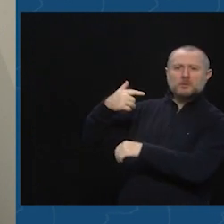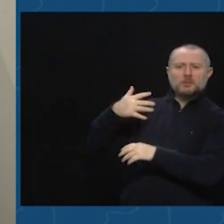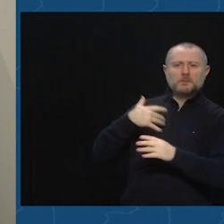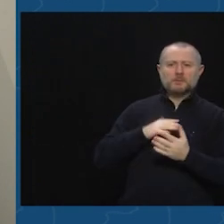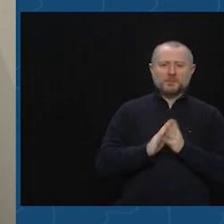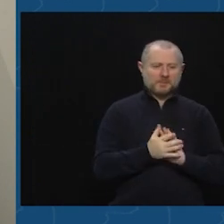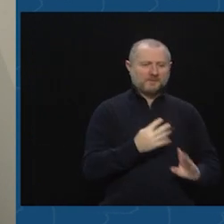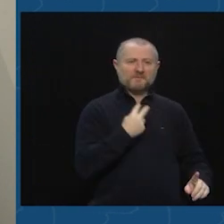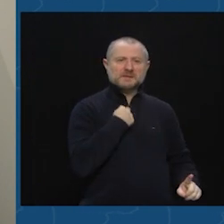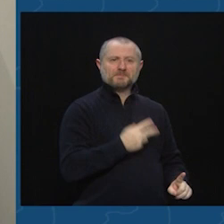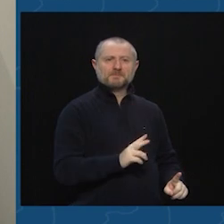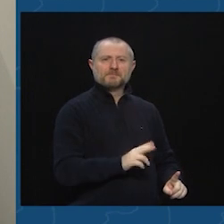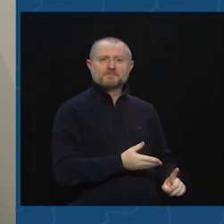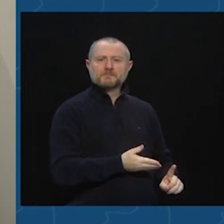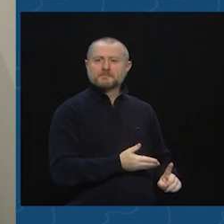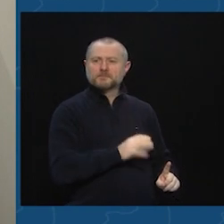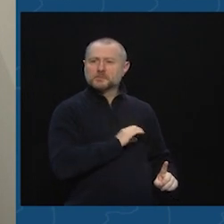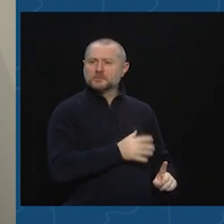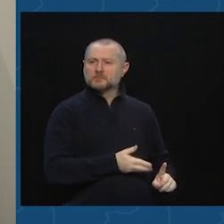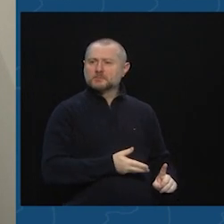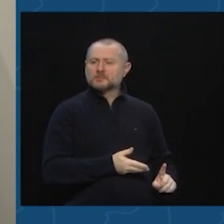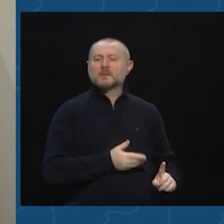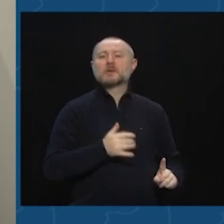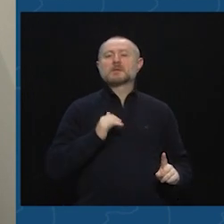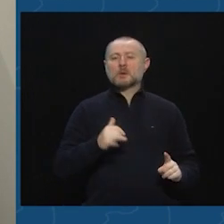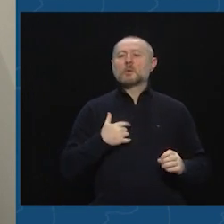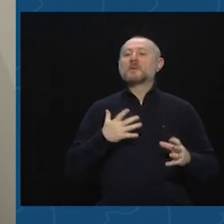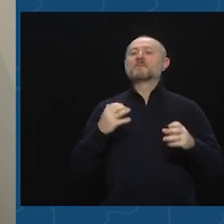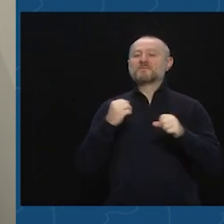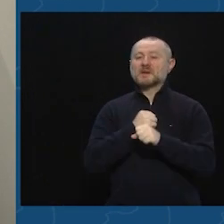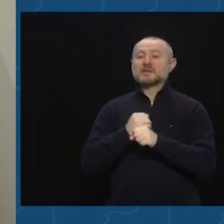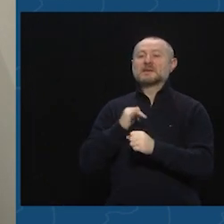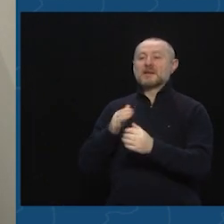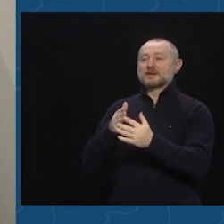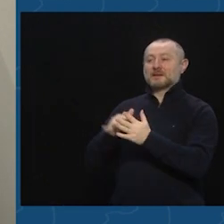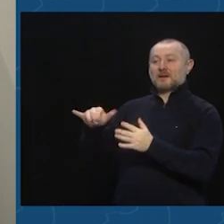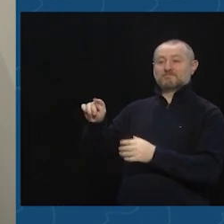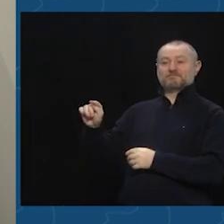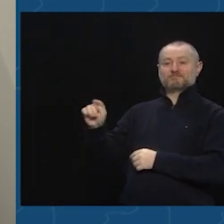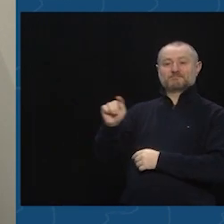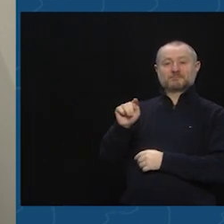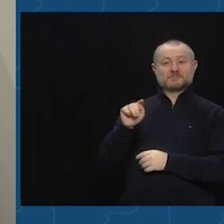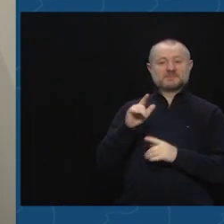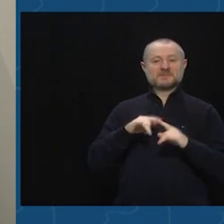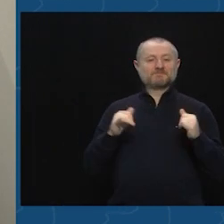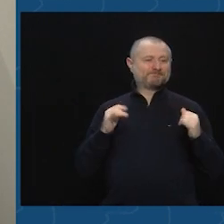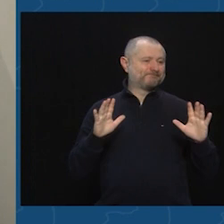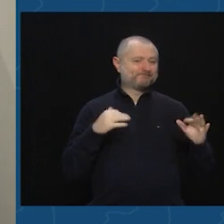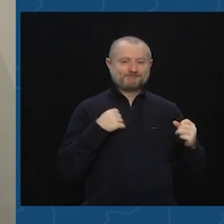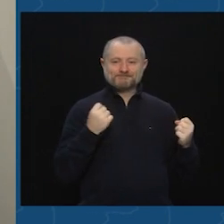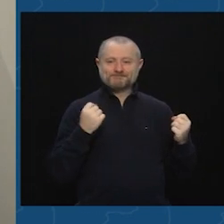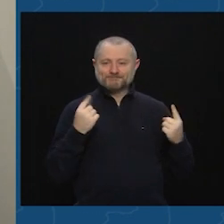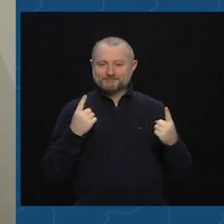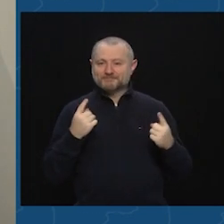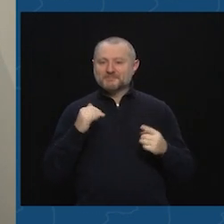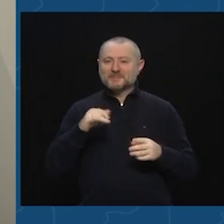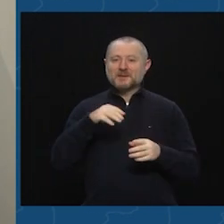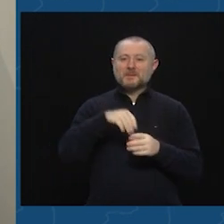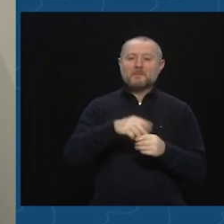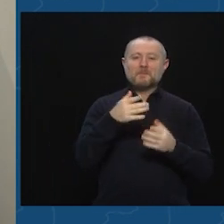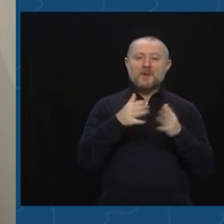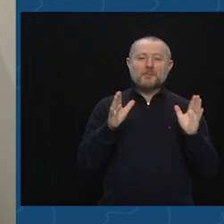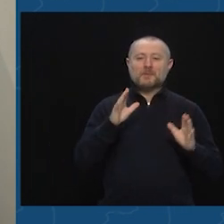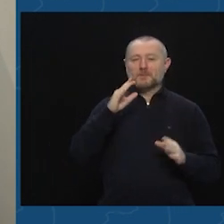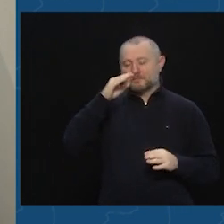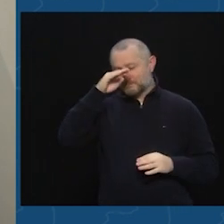that is what we're fighting against, but also the realization that in Black and brown communities, Black Americans are 8 times more likely to be murder